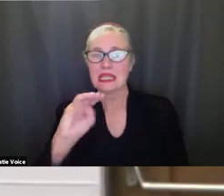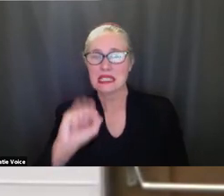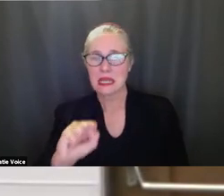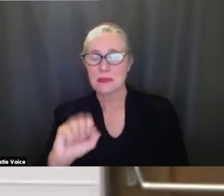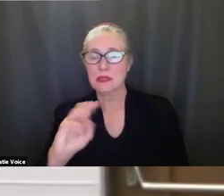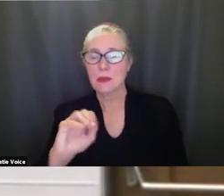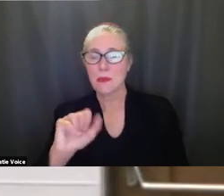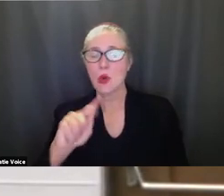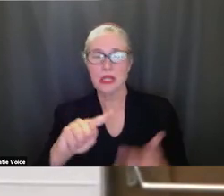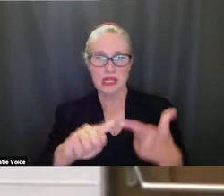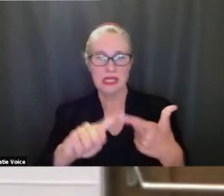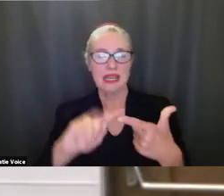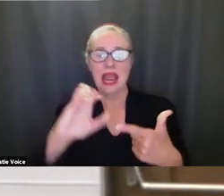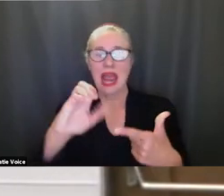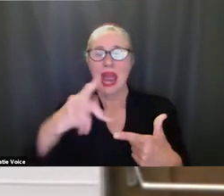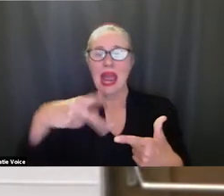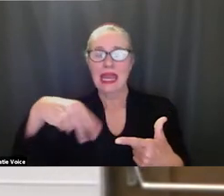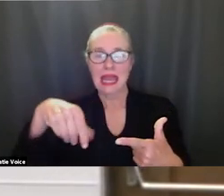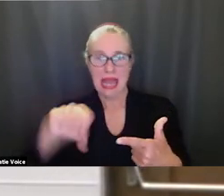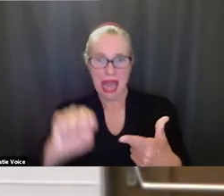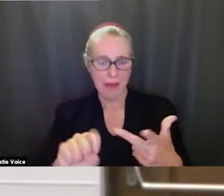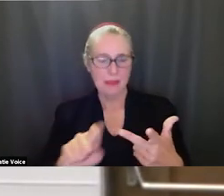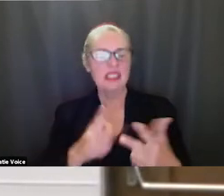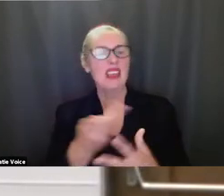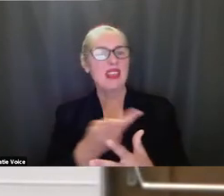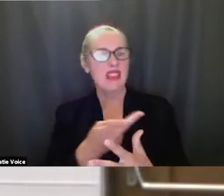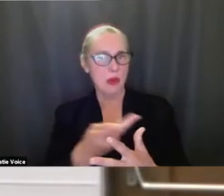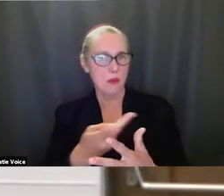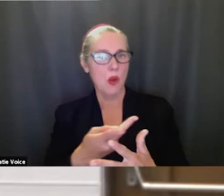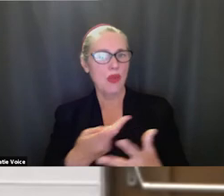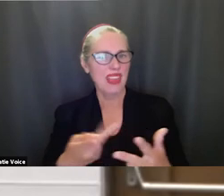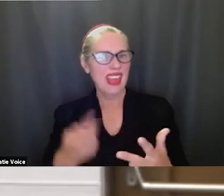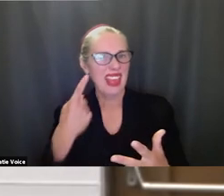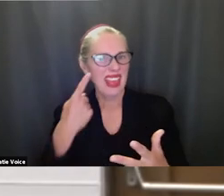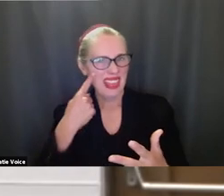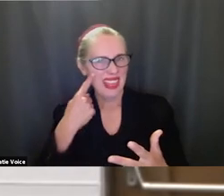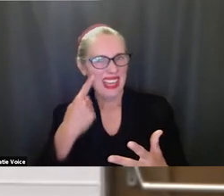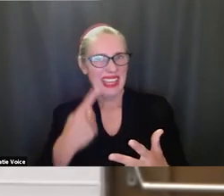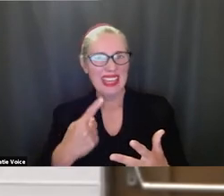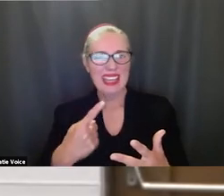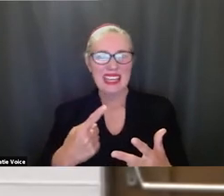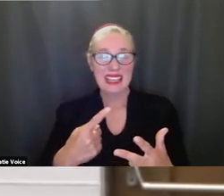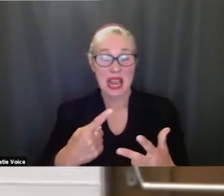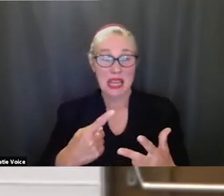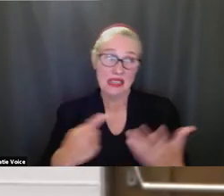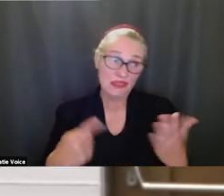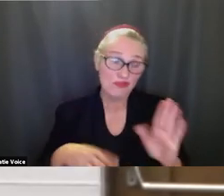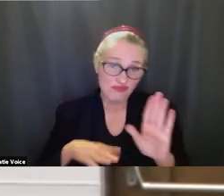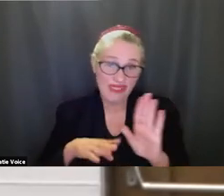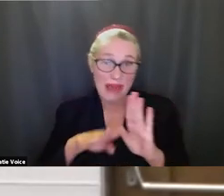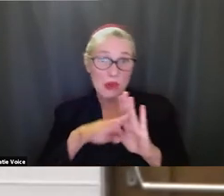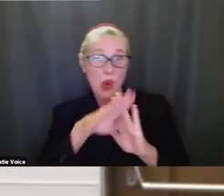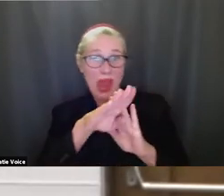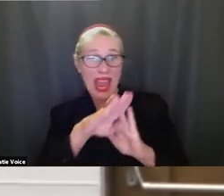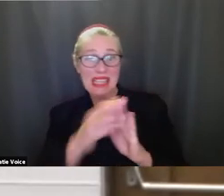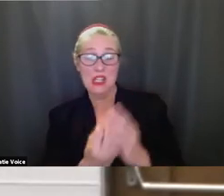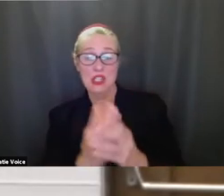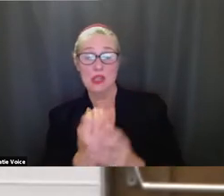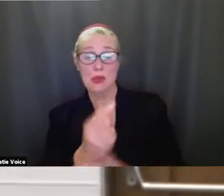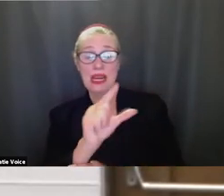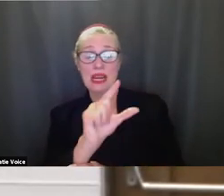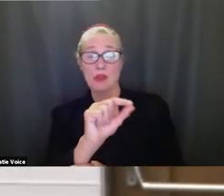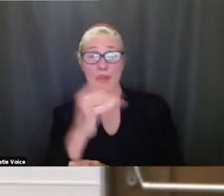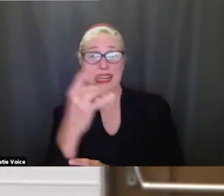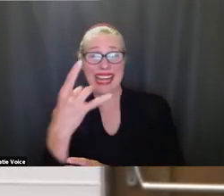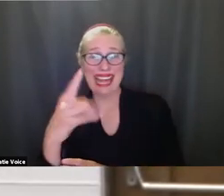um things came to a head in the spring of 2018 that was uh